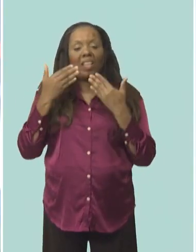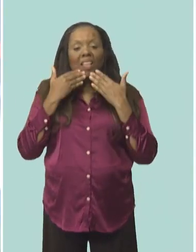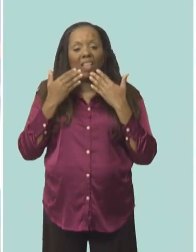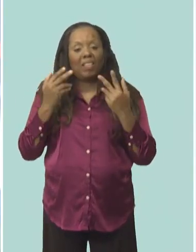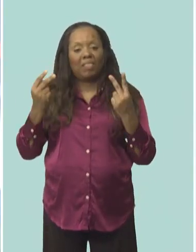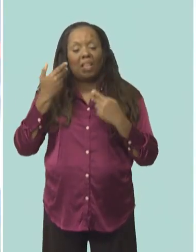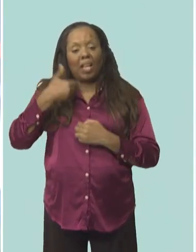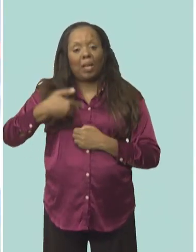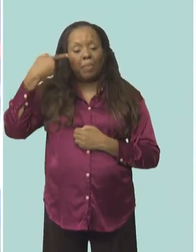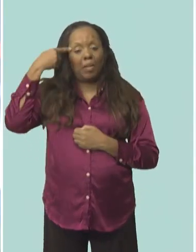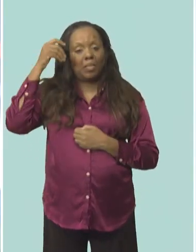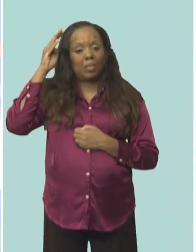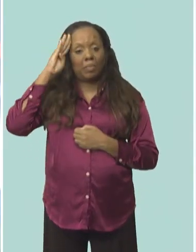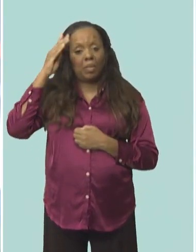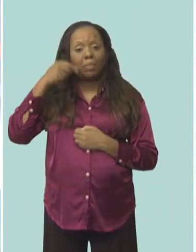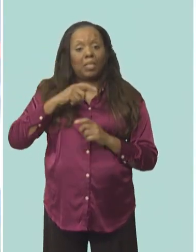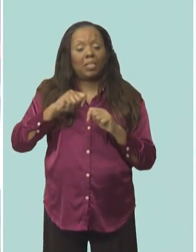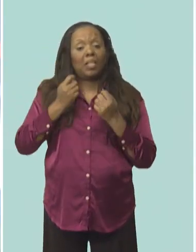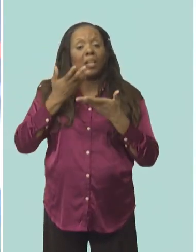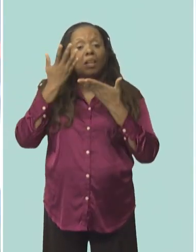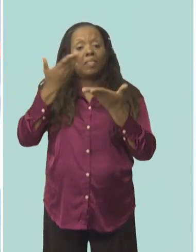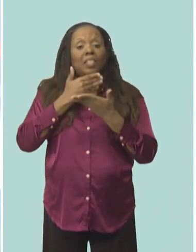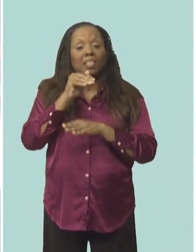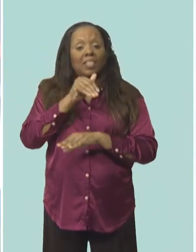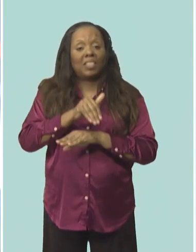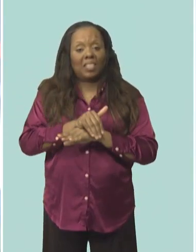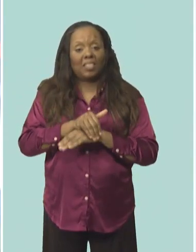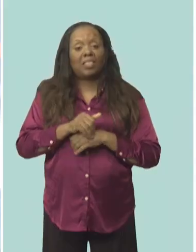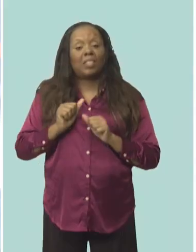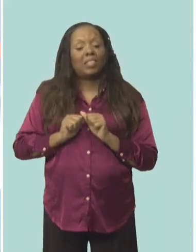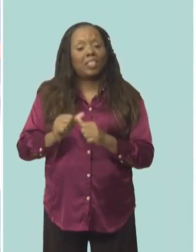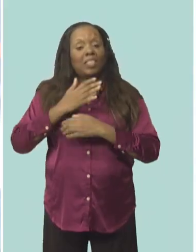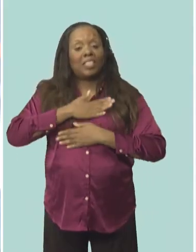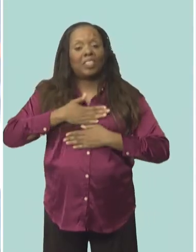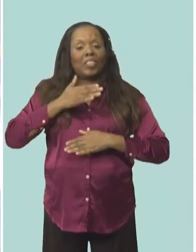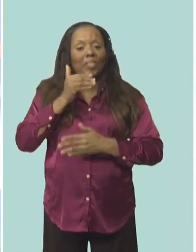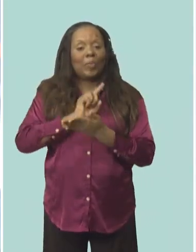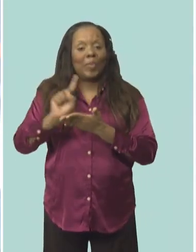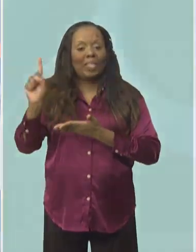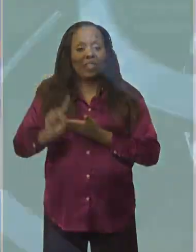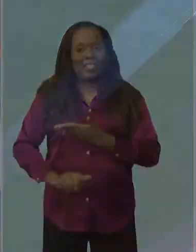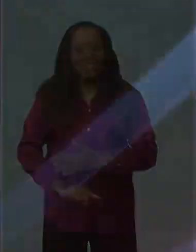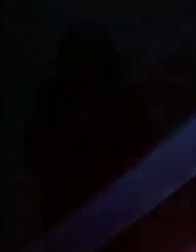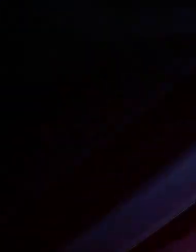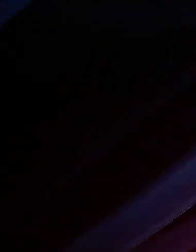you for yours. I'm Pearson Bowen. For the crew, to all of you, good night. Continue to enjoy your weekend.